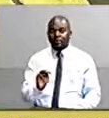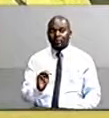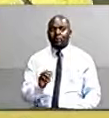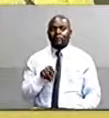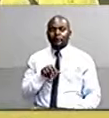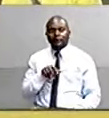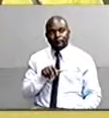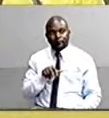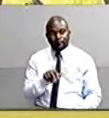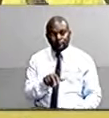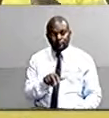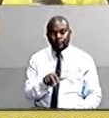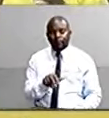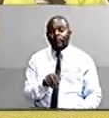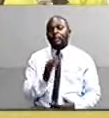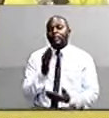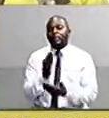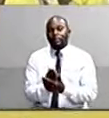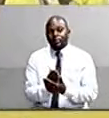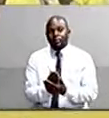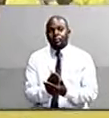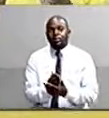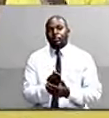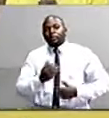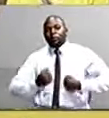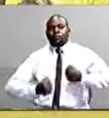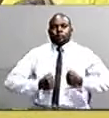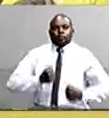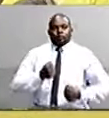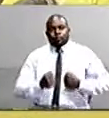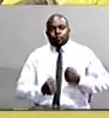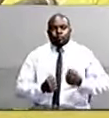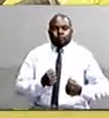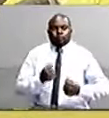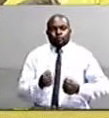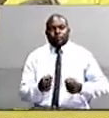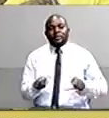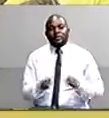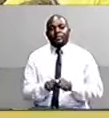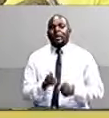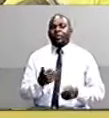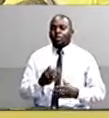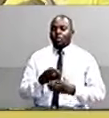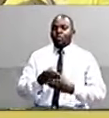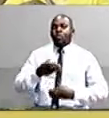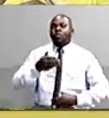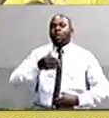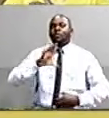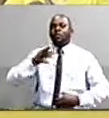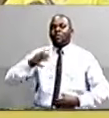trekkers have to make stopovers to re-energize themselves. I've also grabbed a bottle of water.